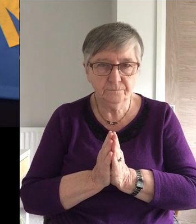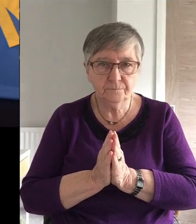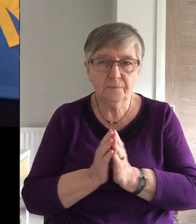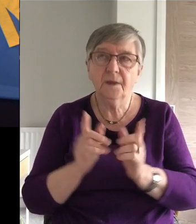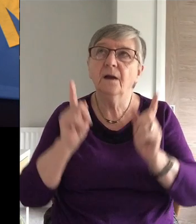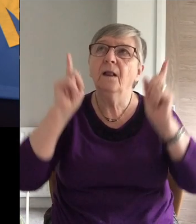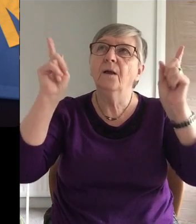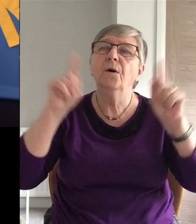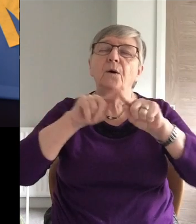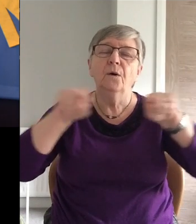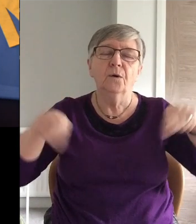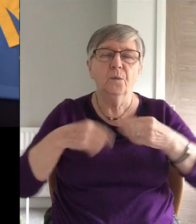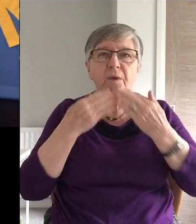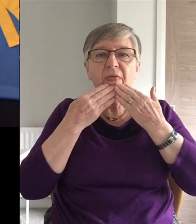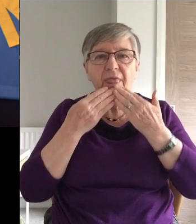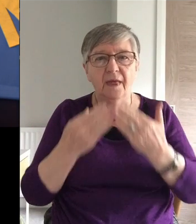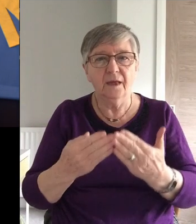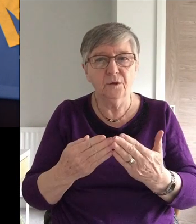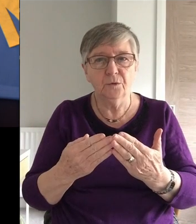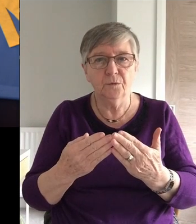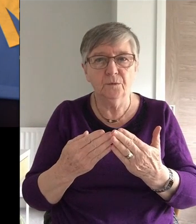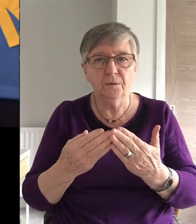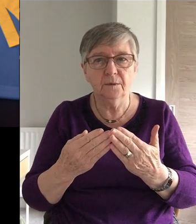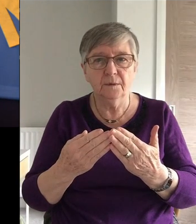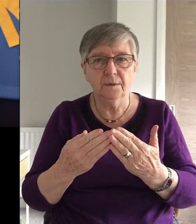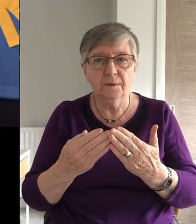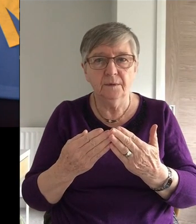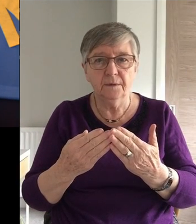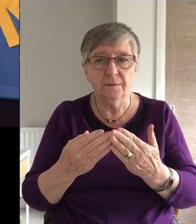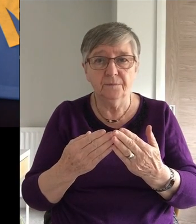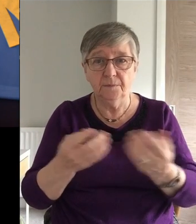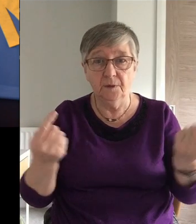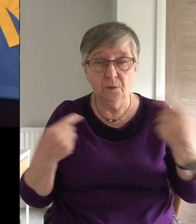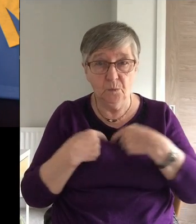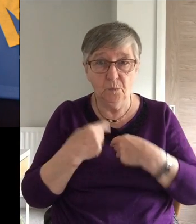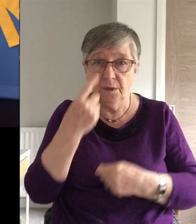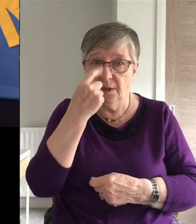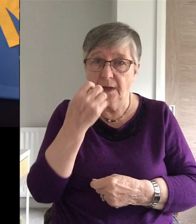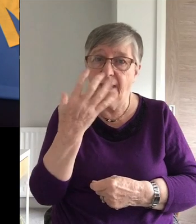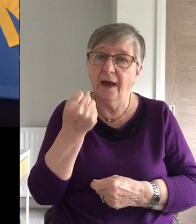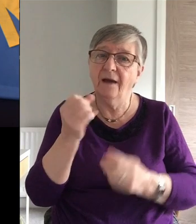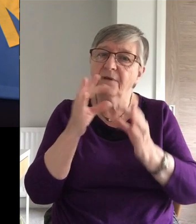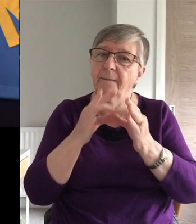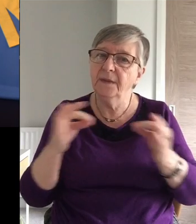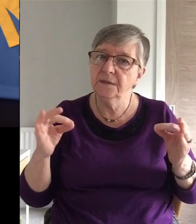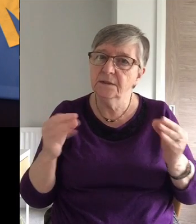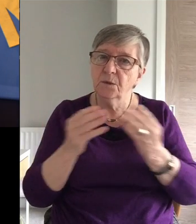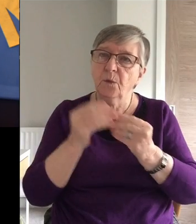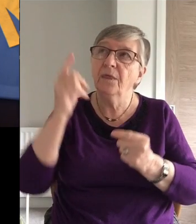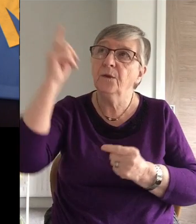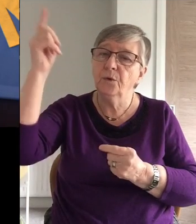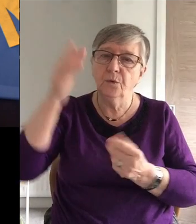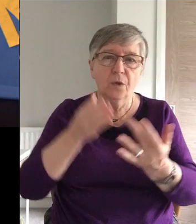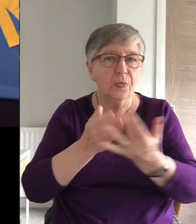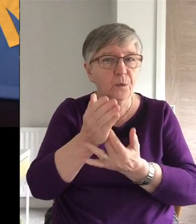Lord, we thank you that we do have peace with you through our Lord Jesus